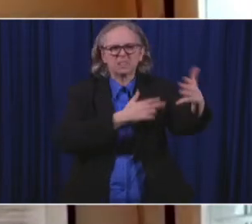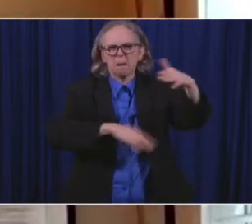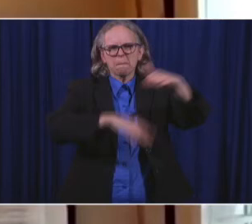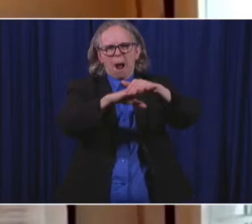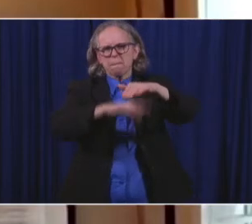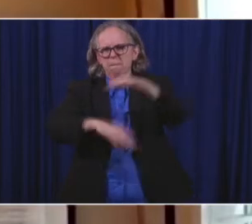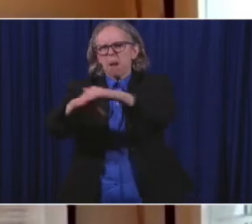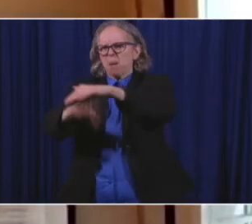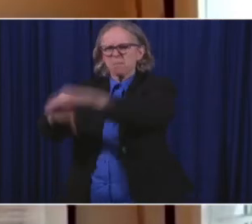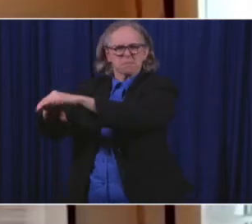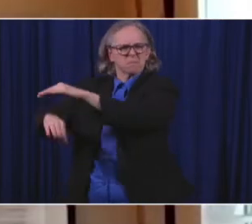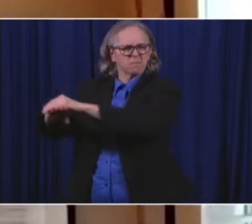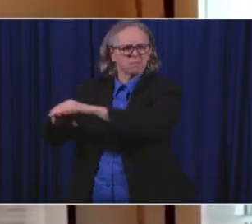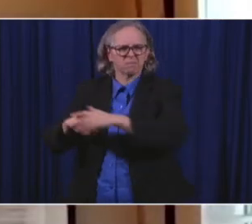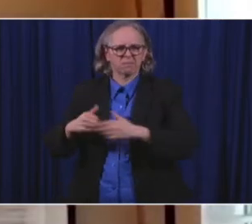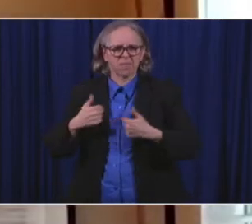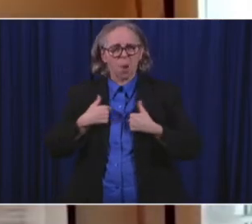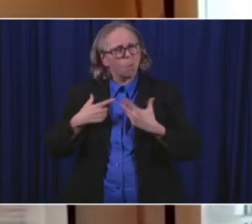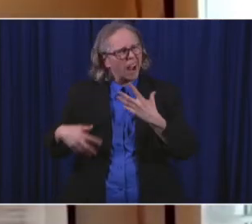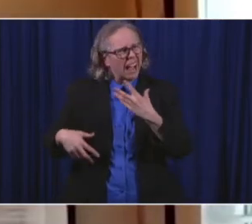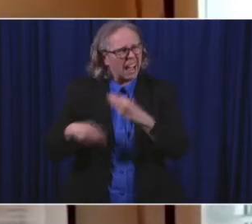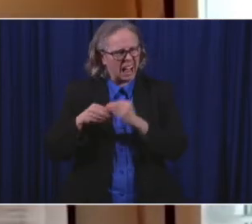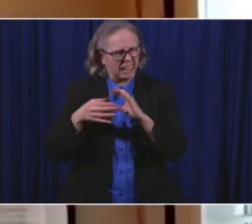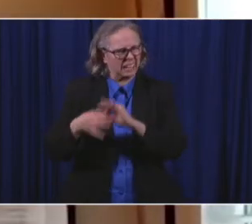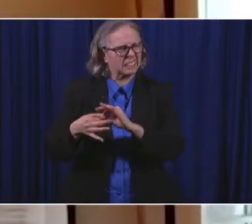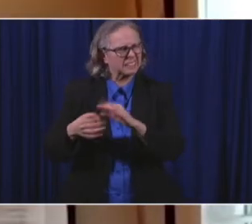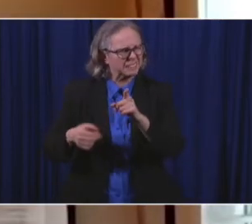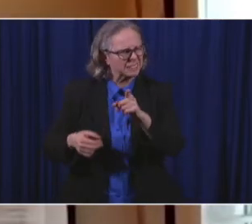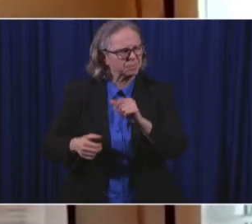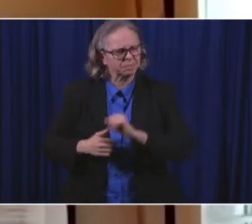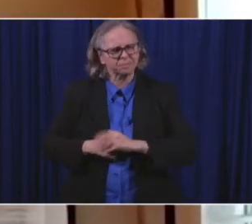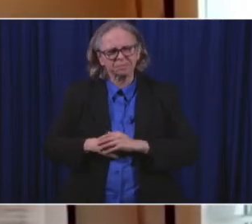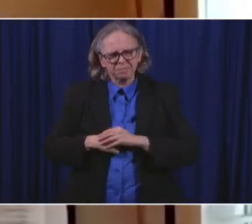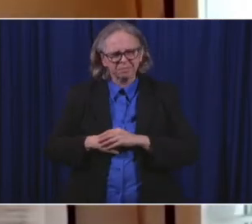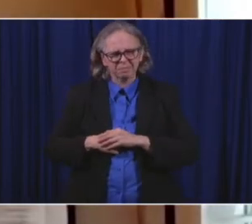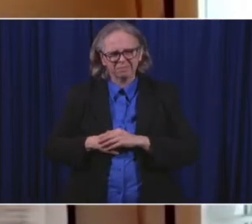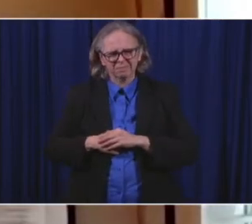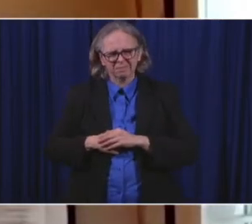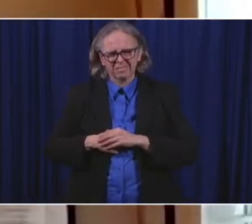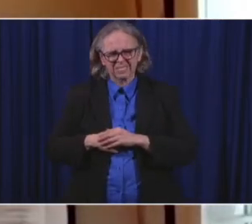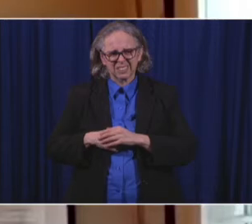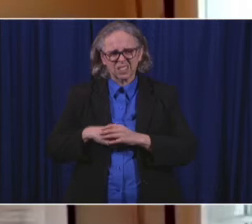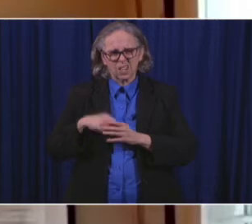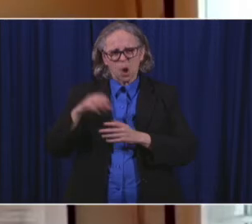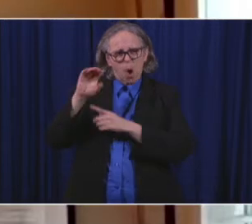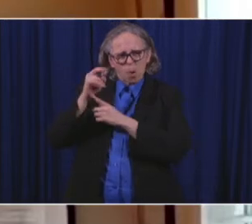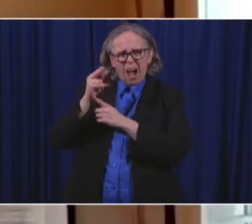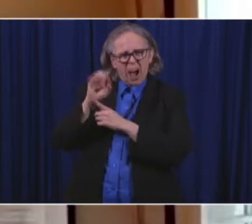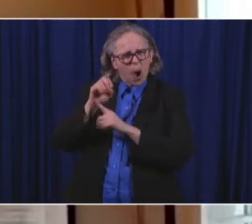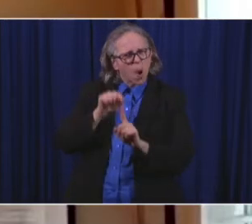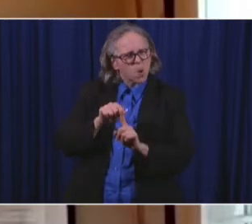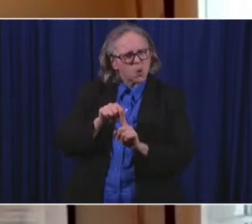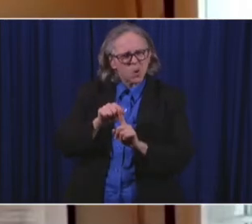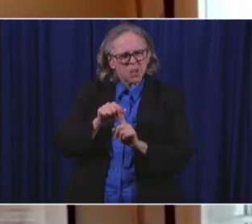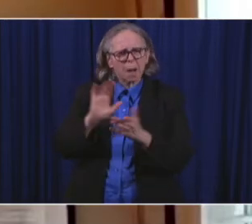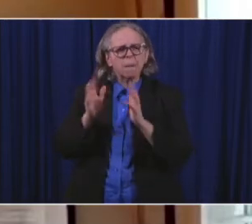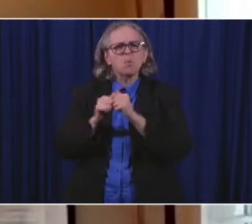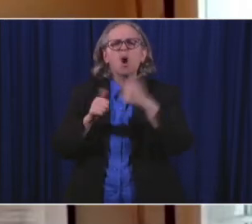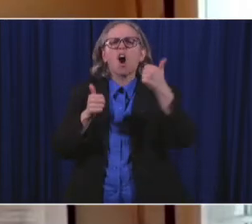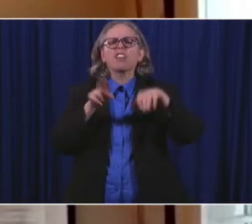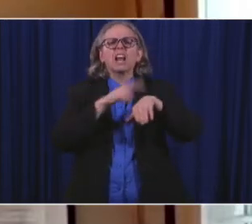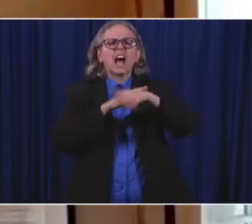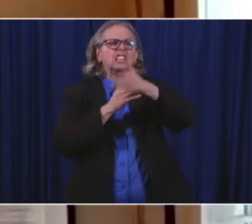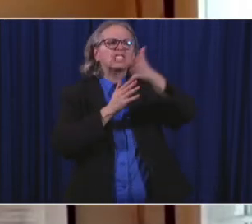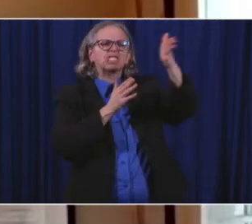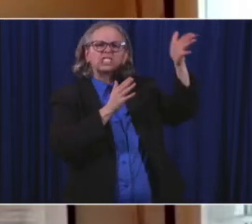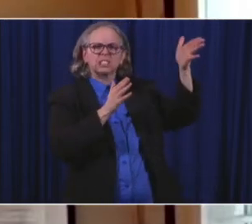that if that's the case, there are a number of indications that Ohio is worse. The rate of new cases in Ohio, according to